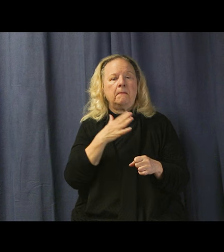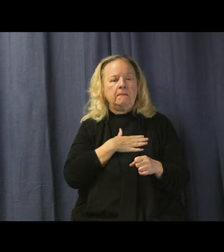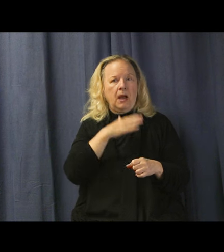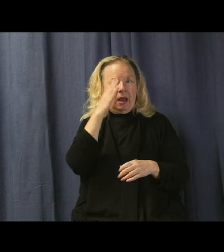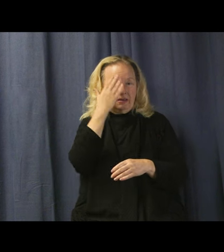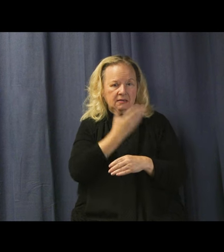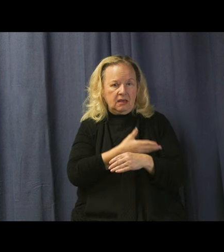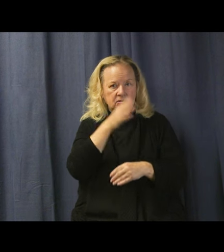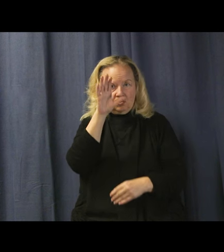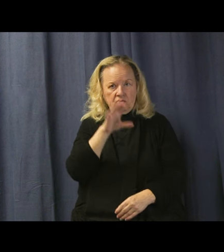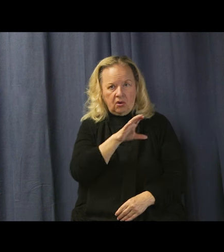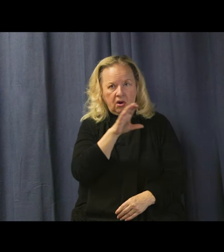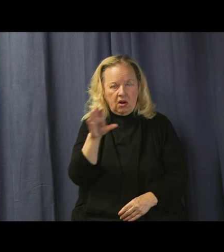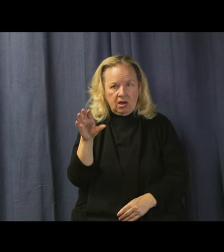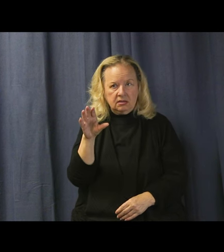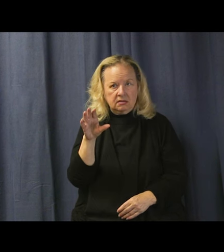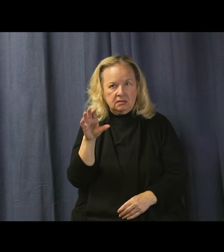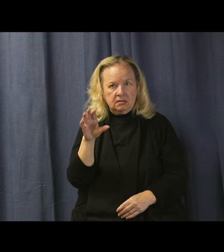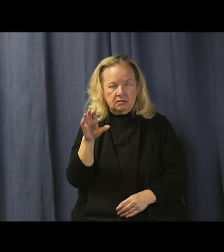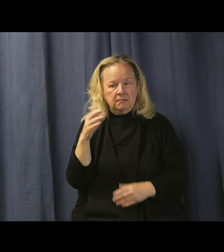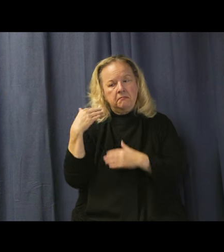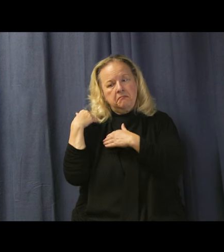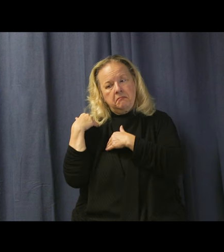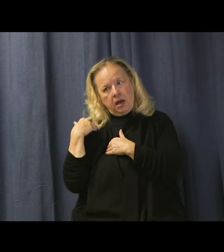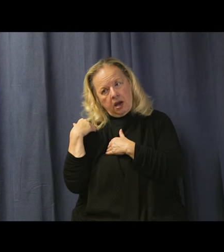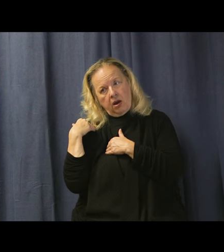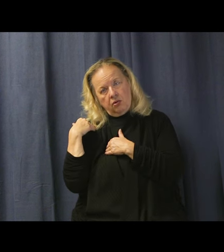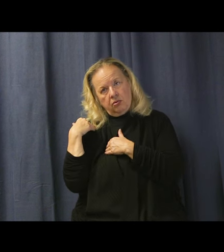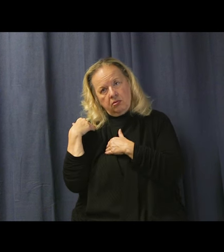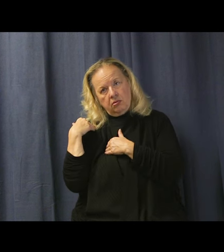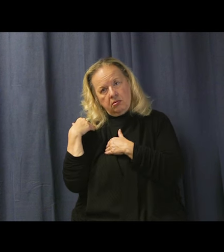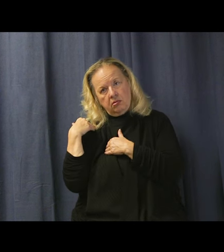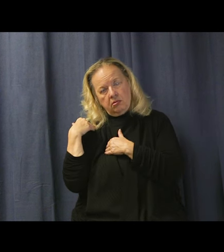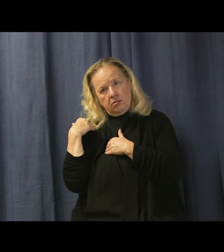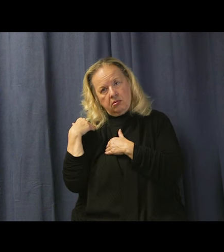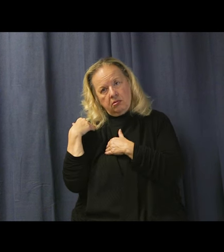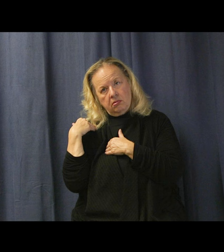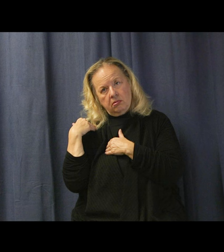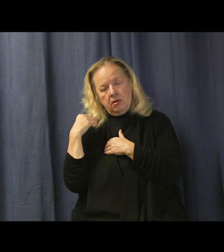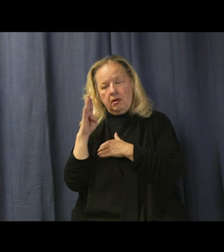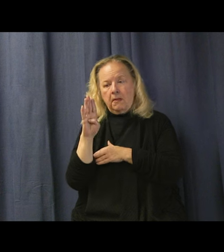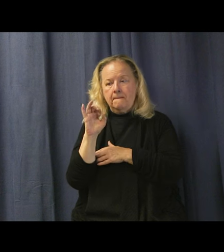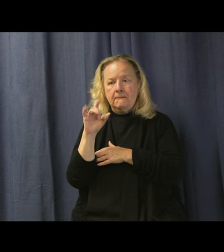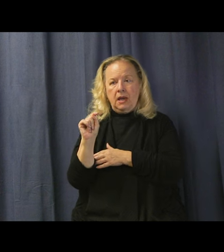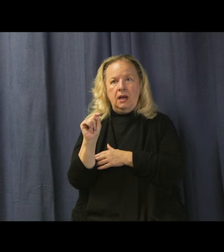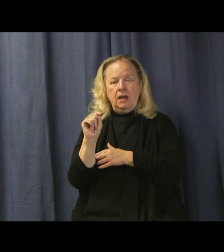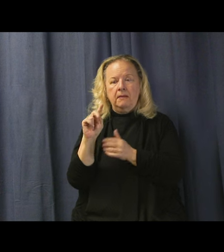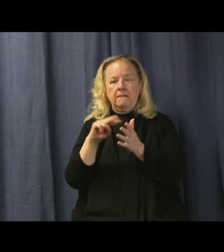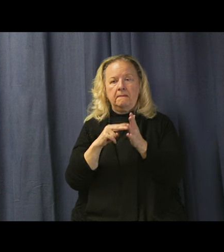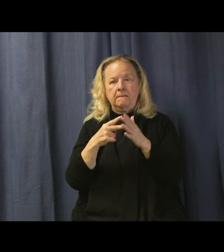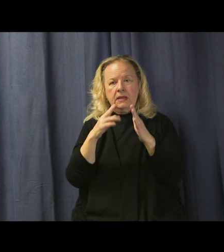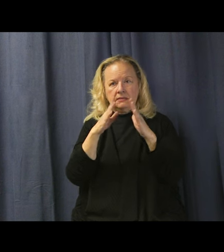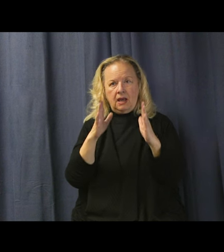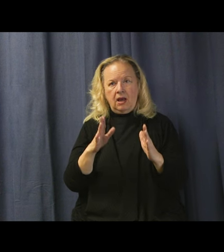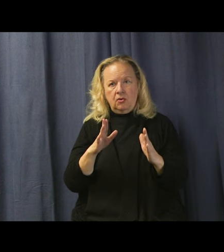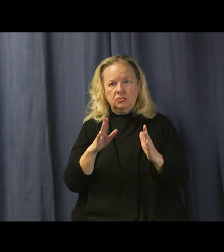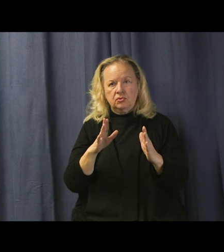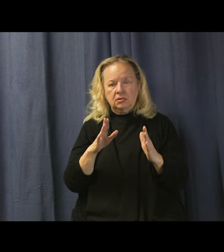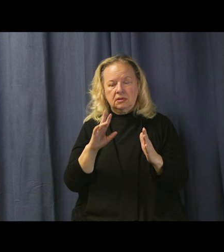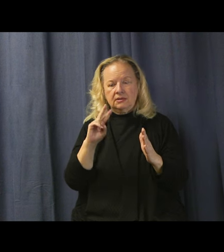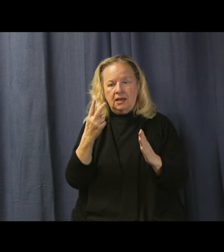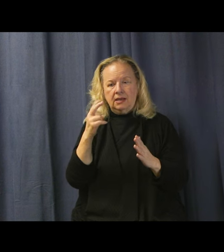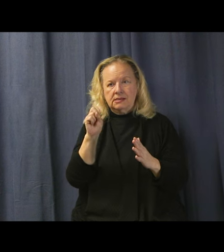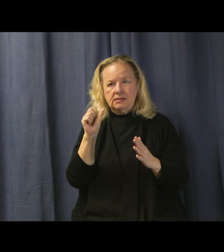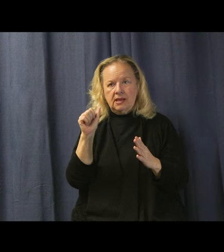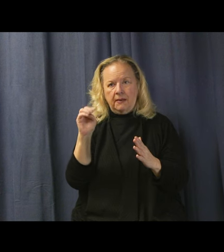son's cross that he has to bear. And then we see Beit, which means house in 2